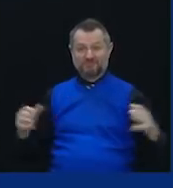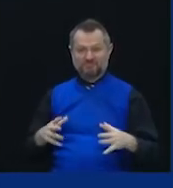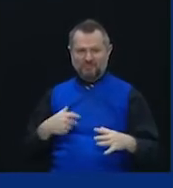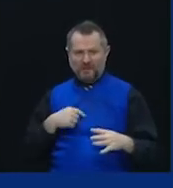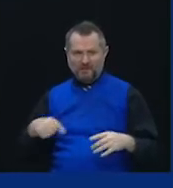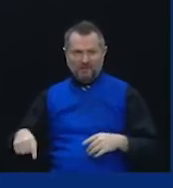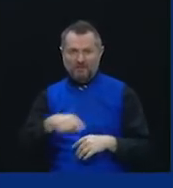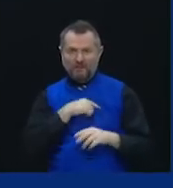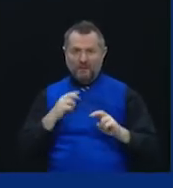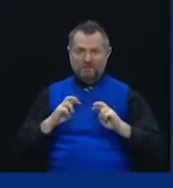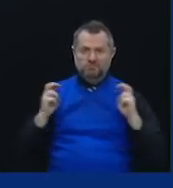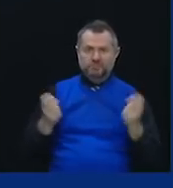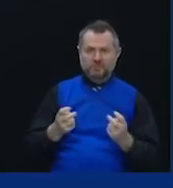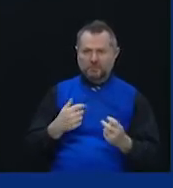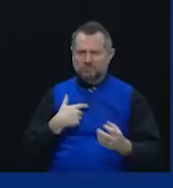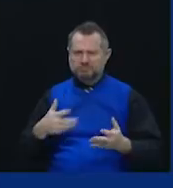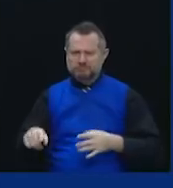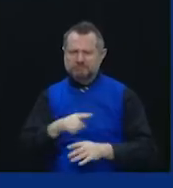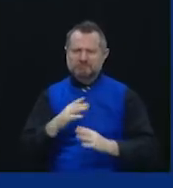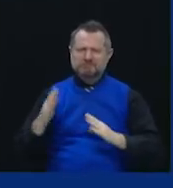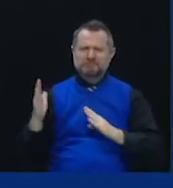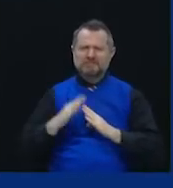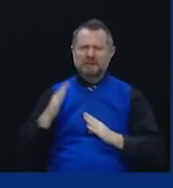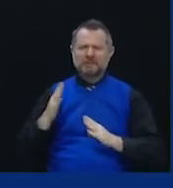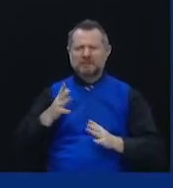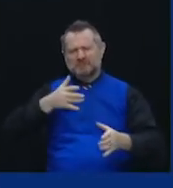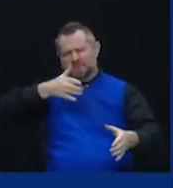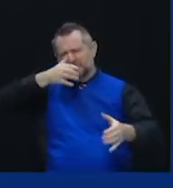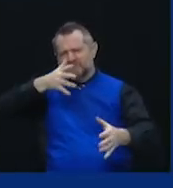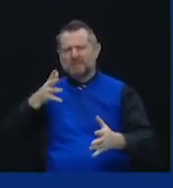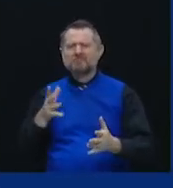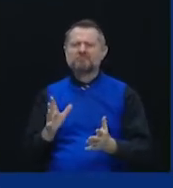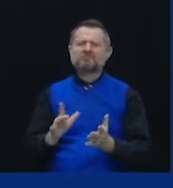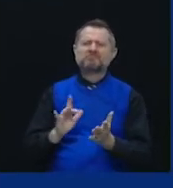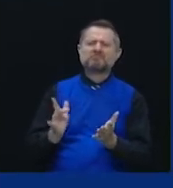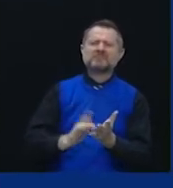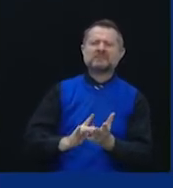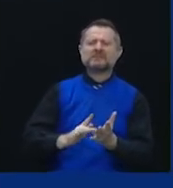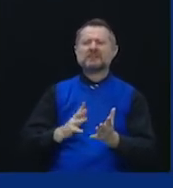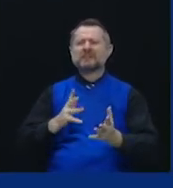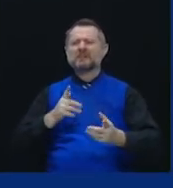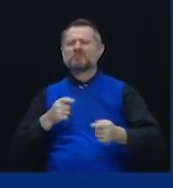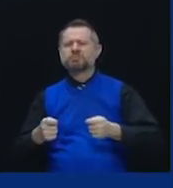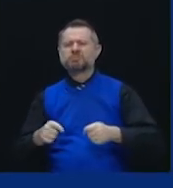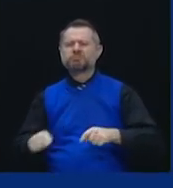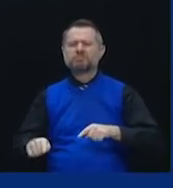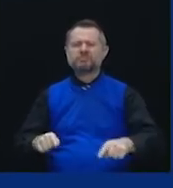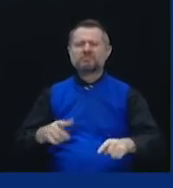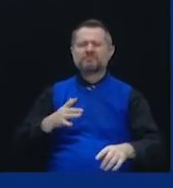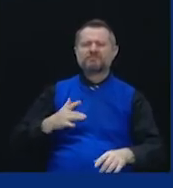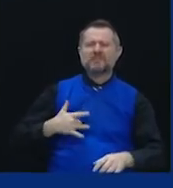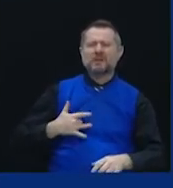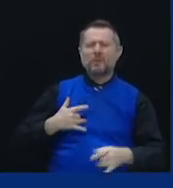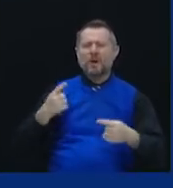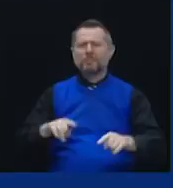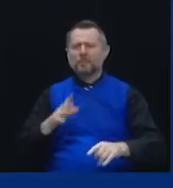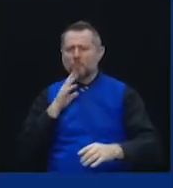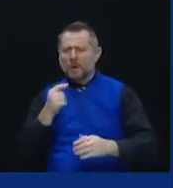best health experts in the state, what do you think is going to happen? Nobody